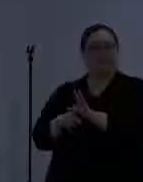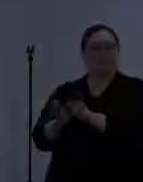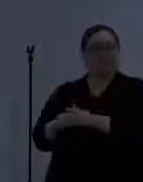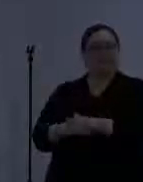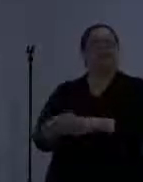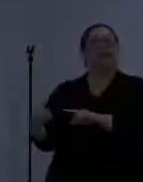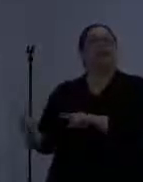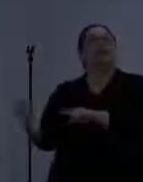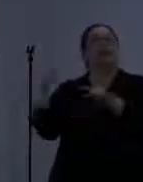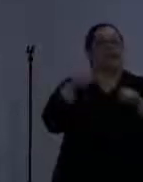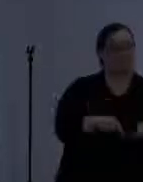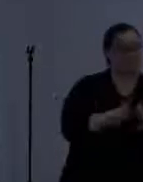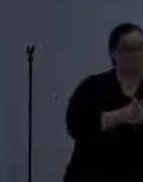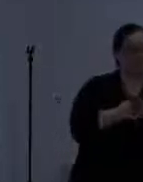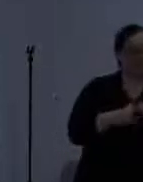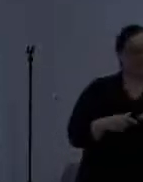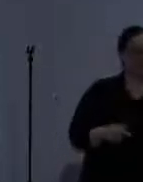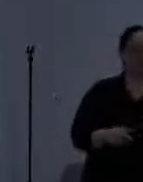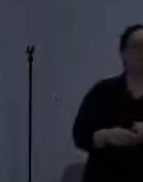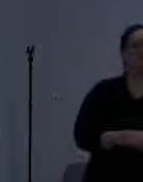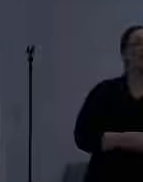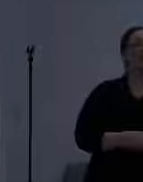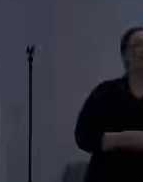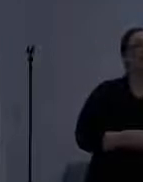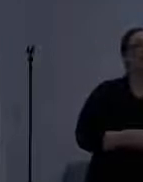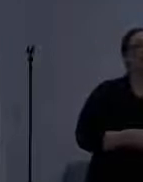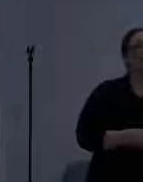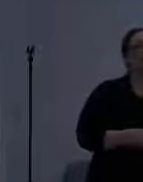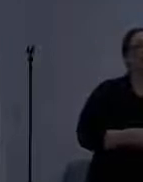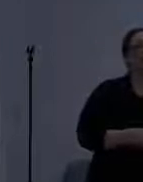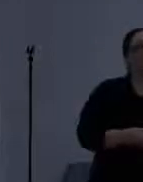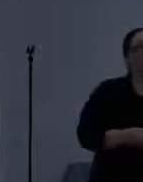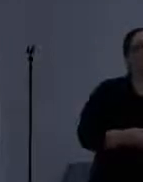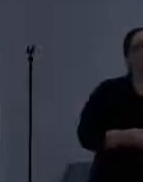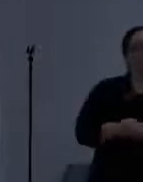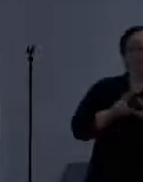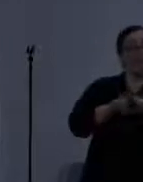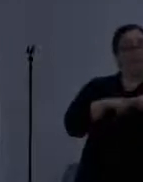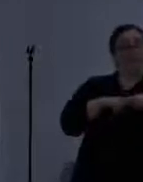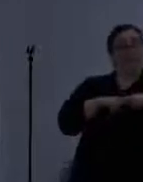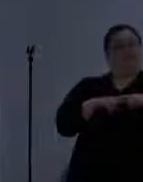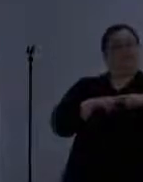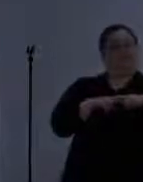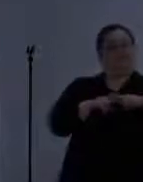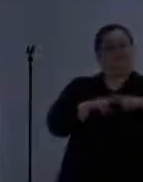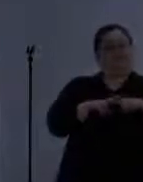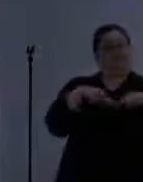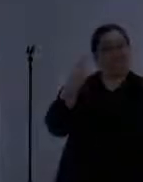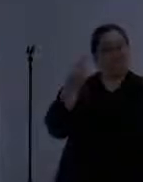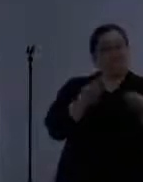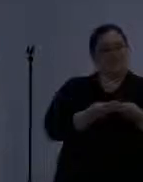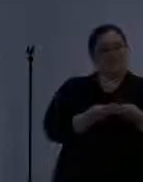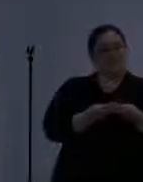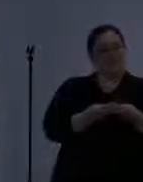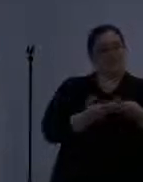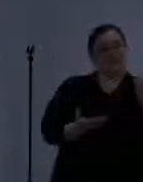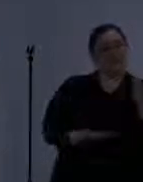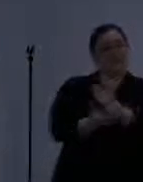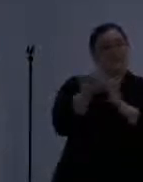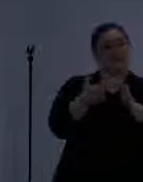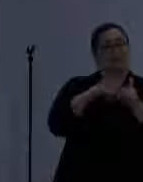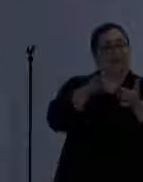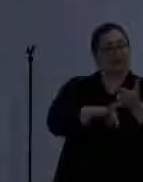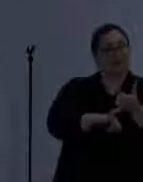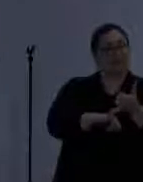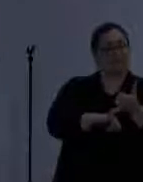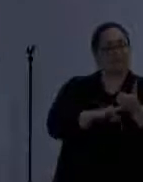WA. But it's around, as families, we are encouraged under the NDIS to get more value